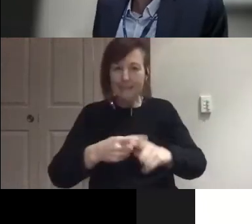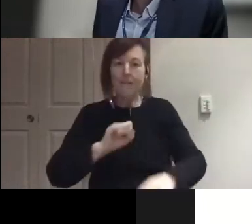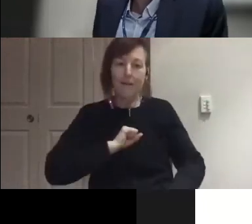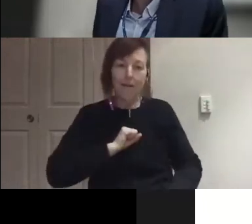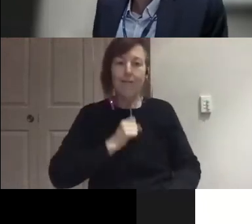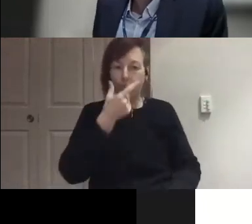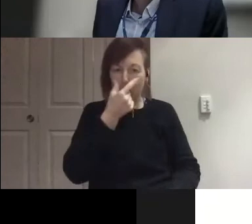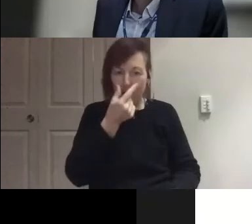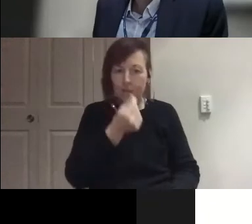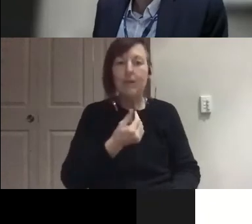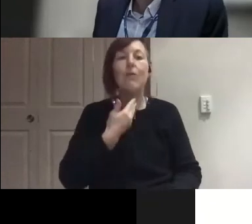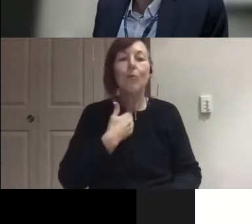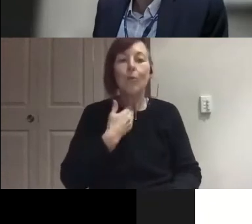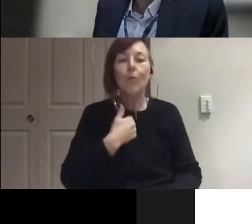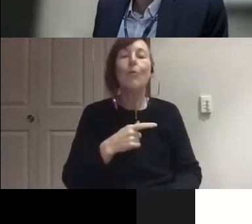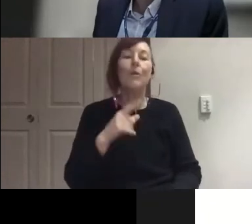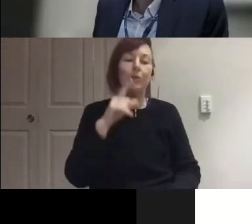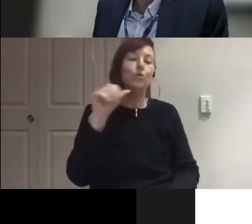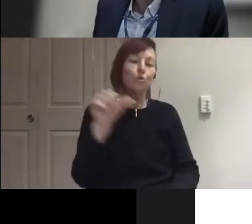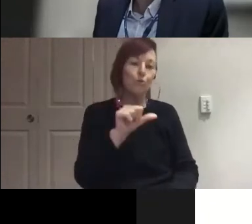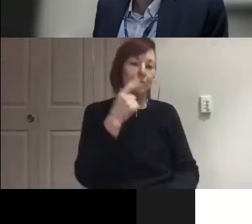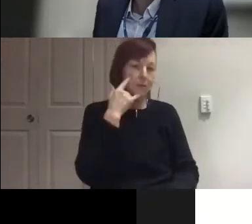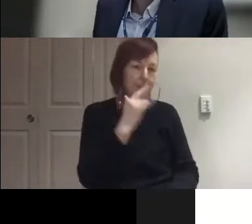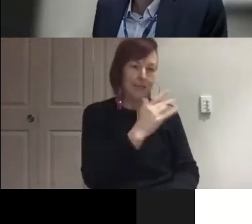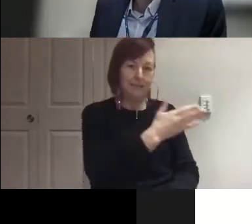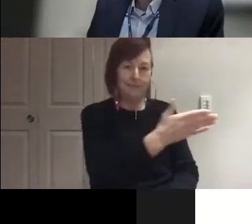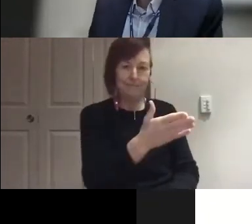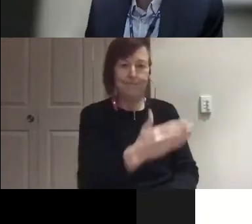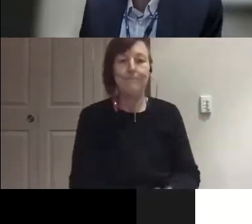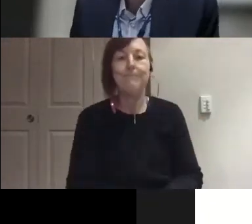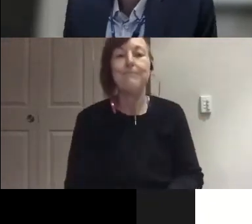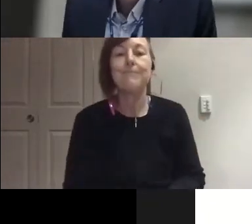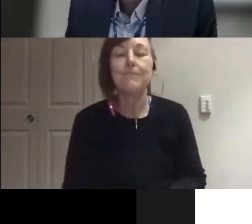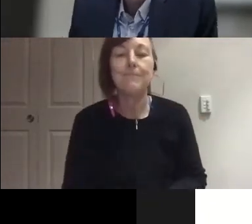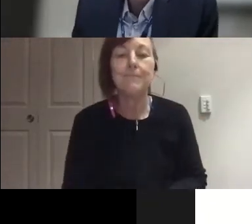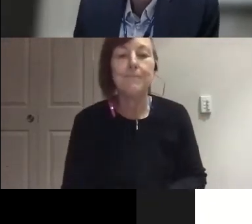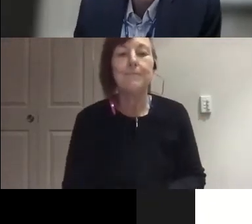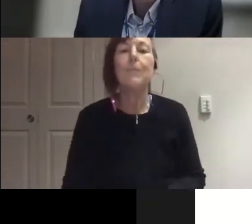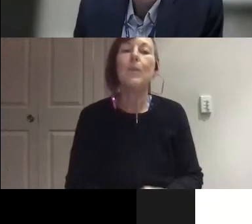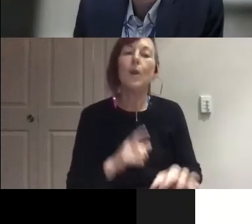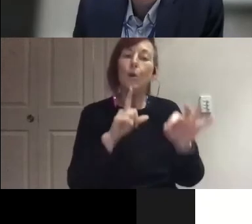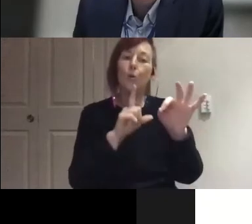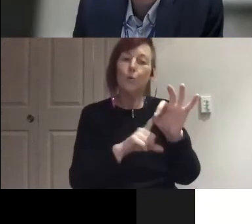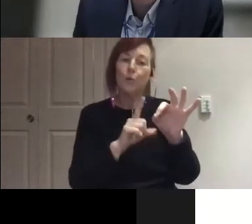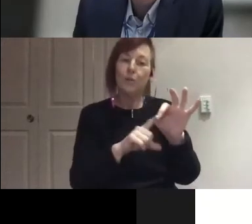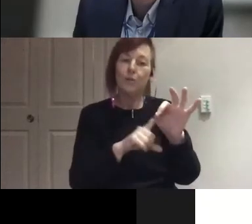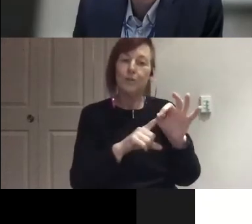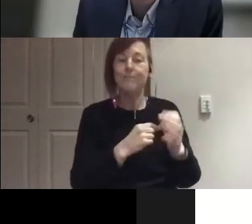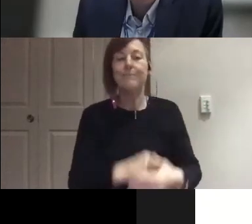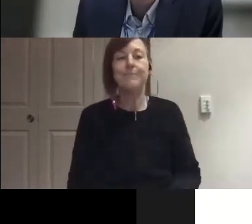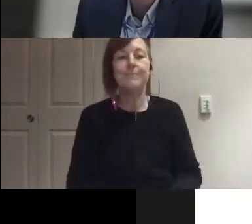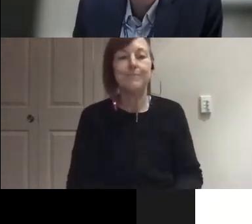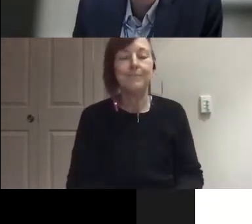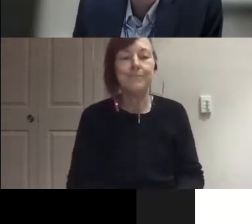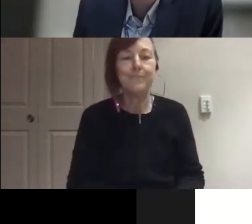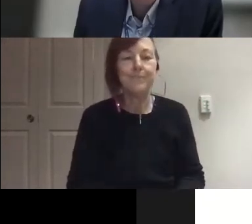I think there's another question there, Paul, about, I don't think we've covered this one, about people.